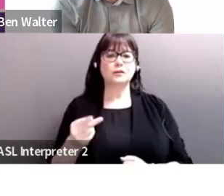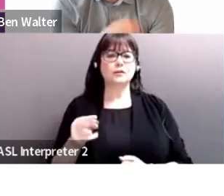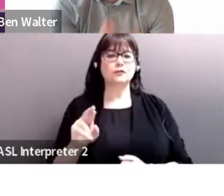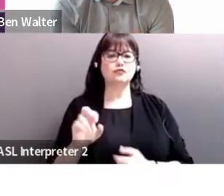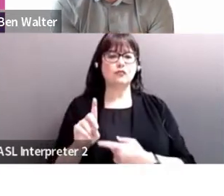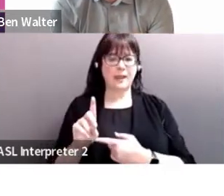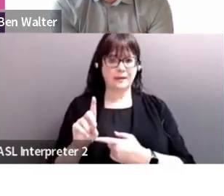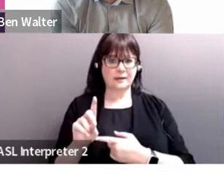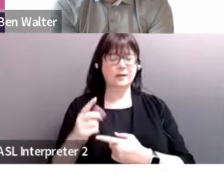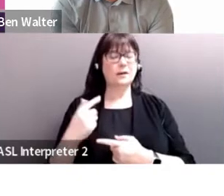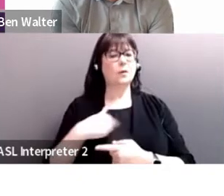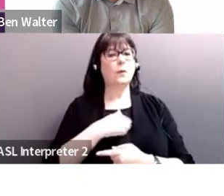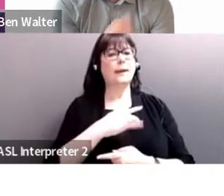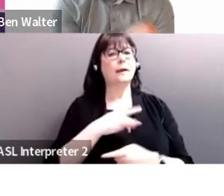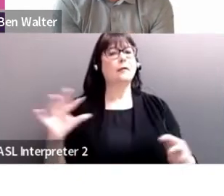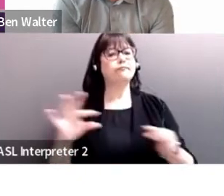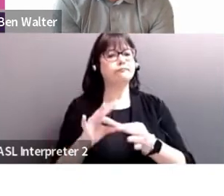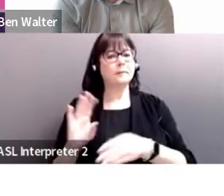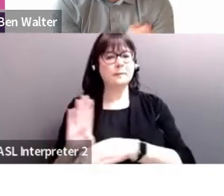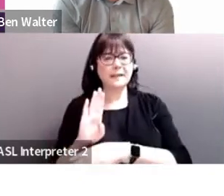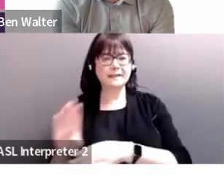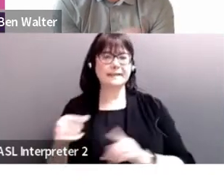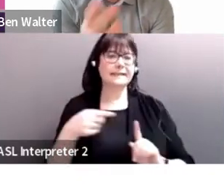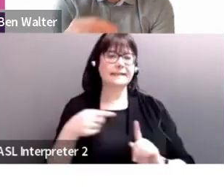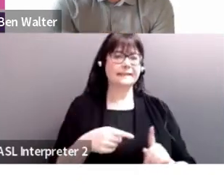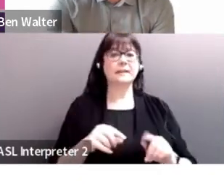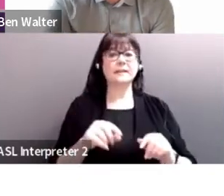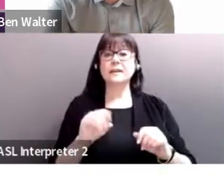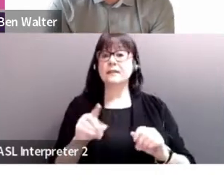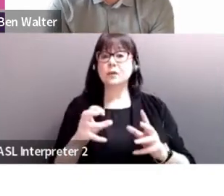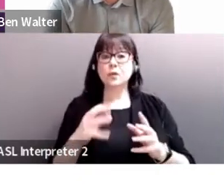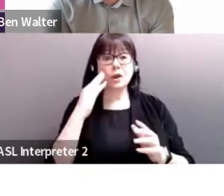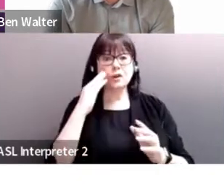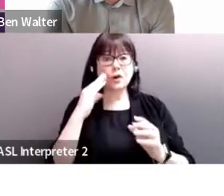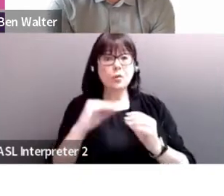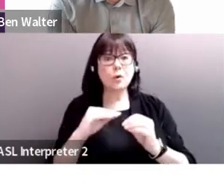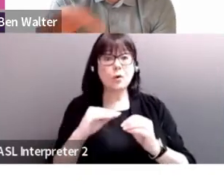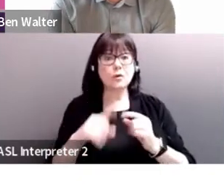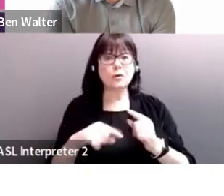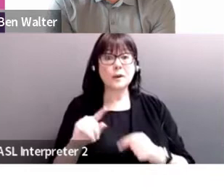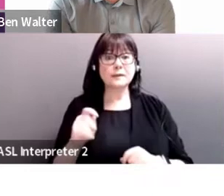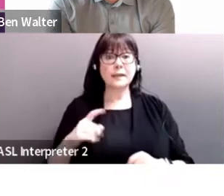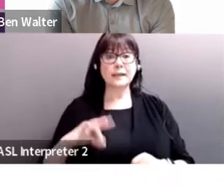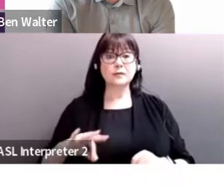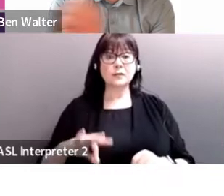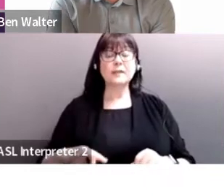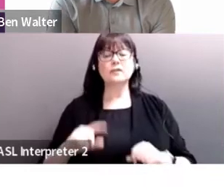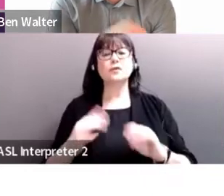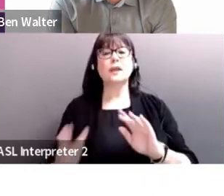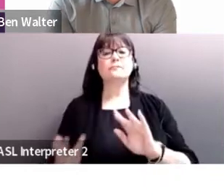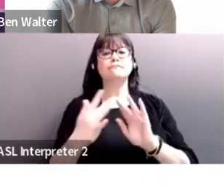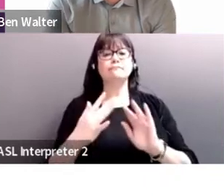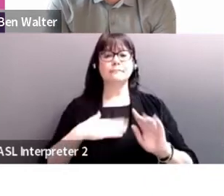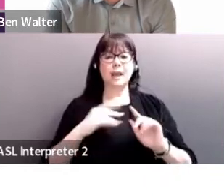information and to chat more about tax credits, you can definitely reach out to our team, and obviously we'll have our contact info at the end. But I just want to make that clarification that